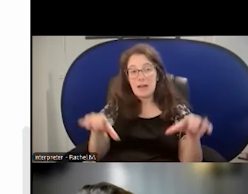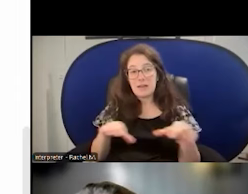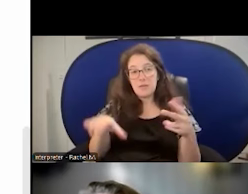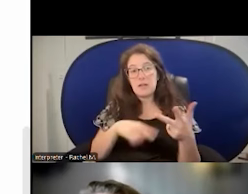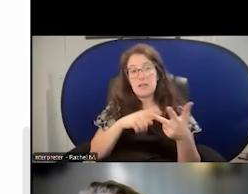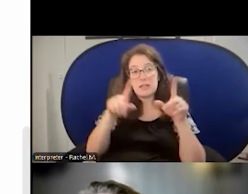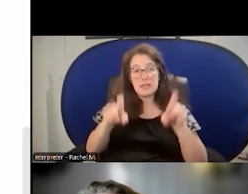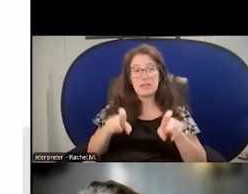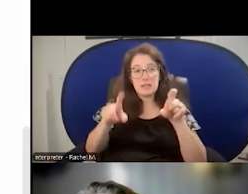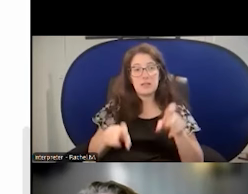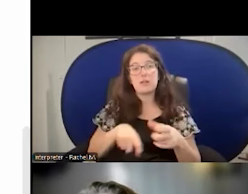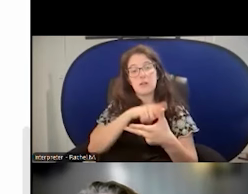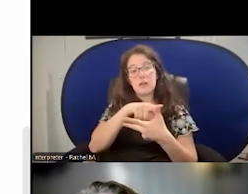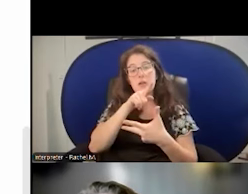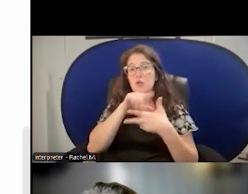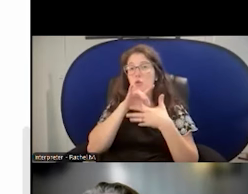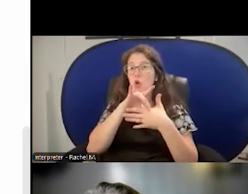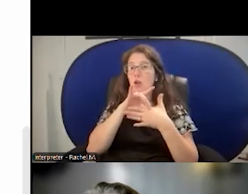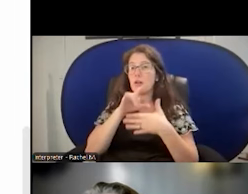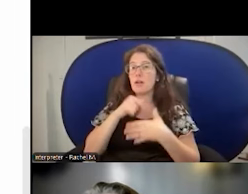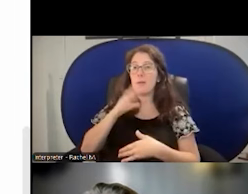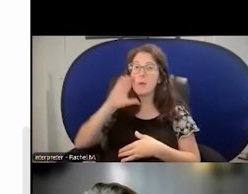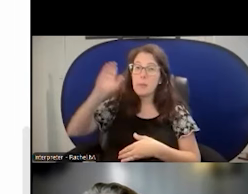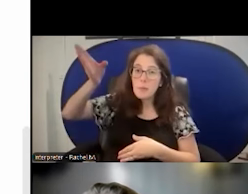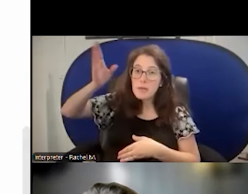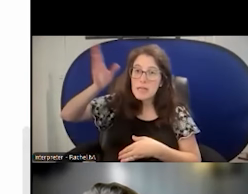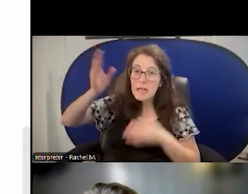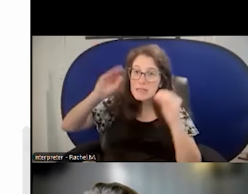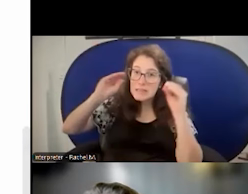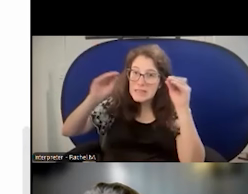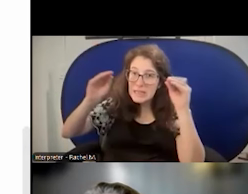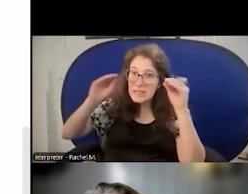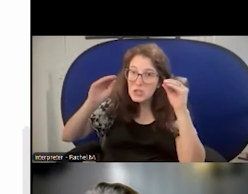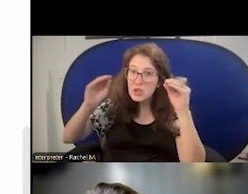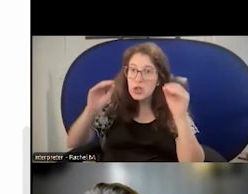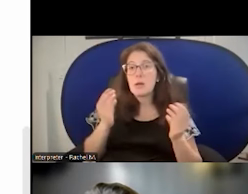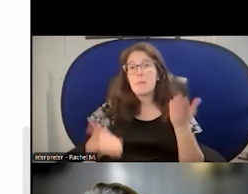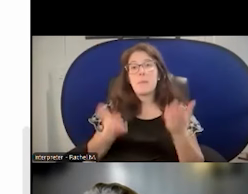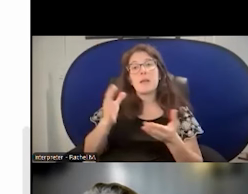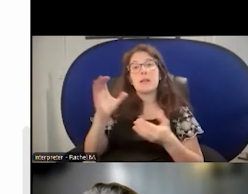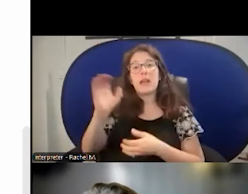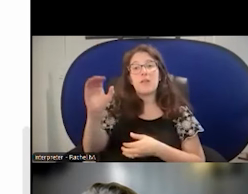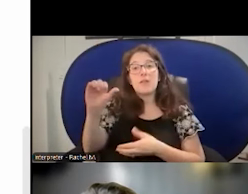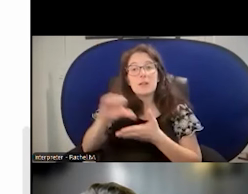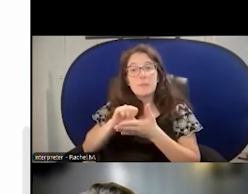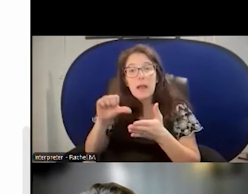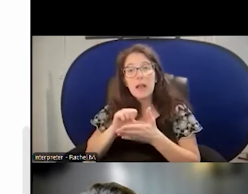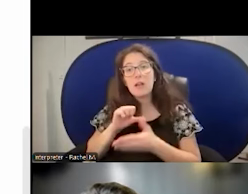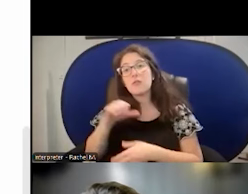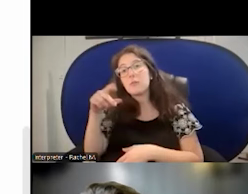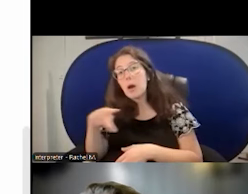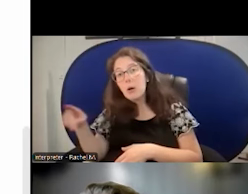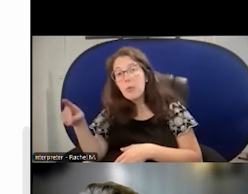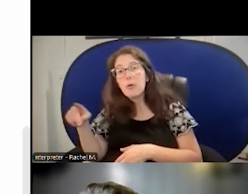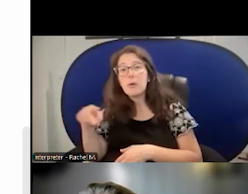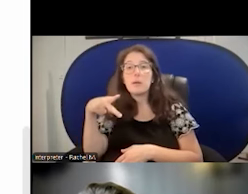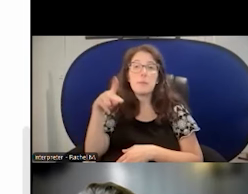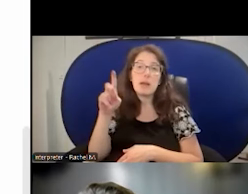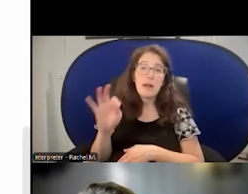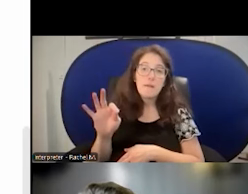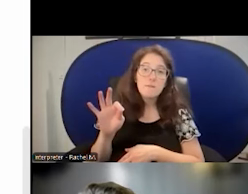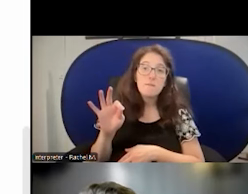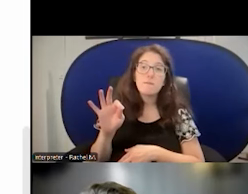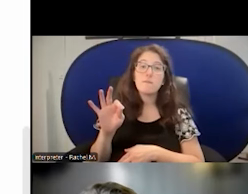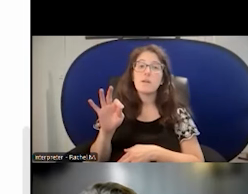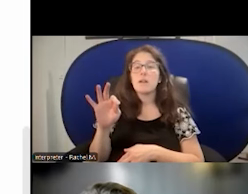content, anything I'm going to present to my students where they're going to learn. So that could be a Canvas page, that could be a PowerPoint, that could be a PDF, it could be an